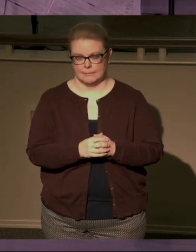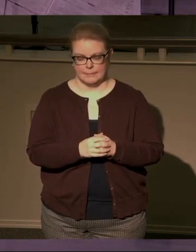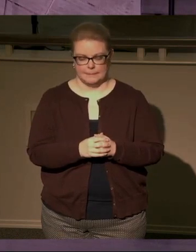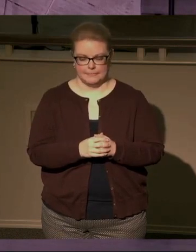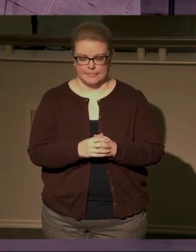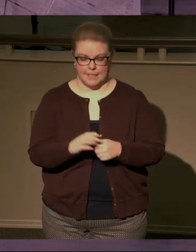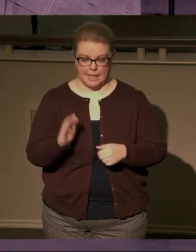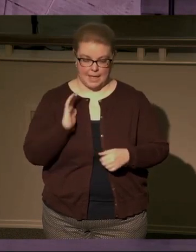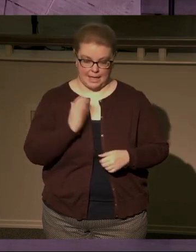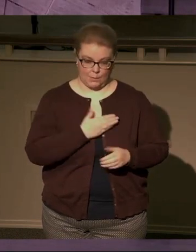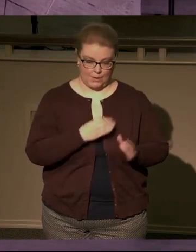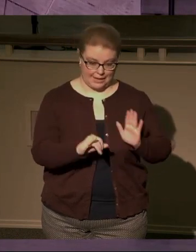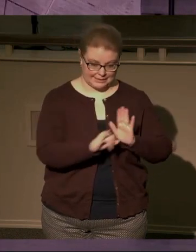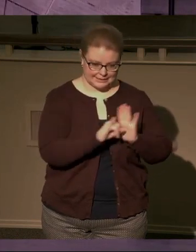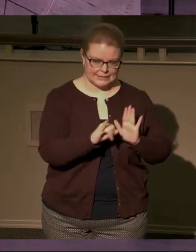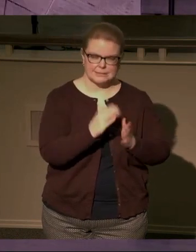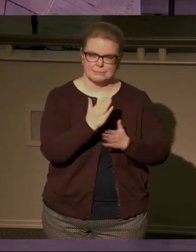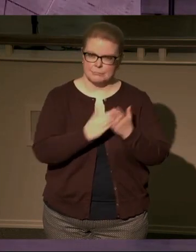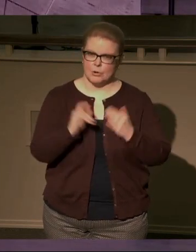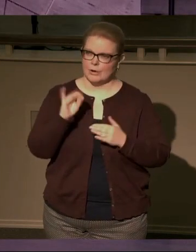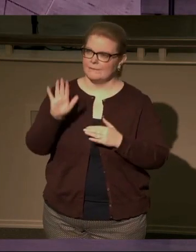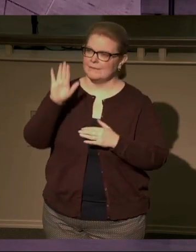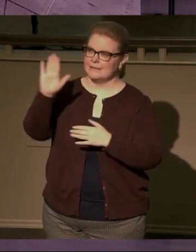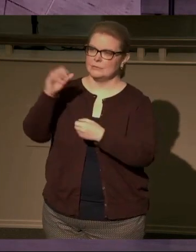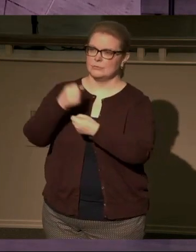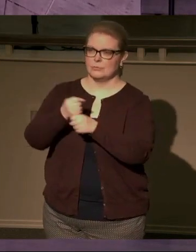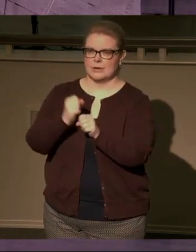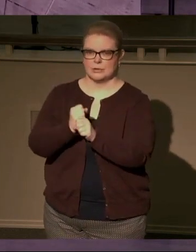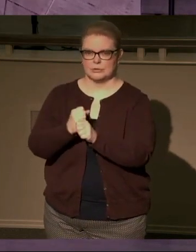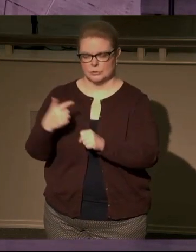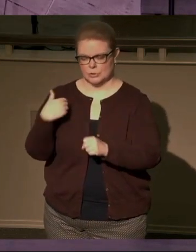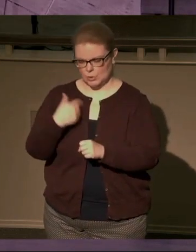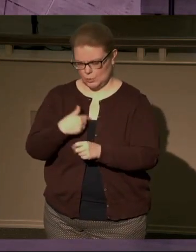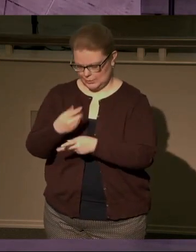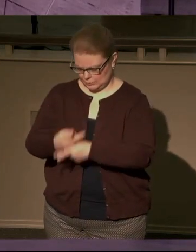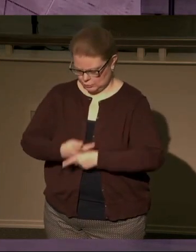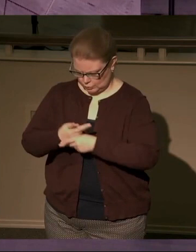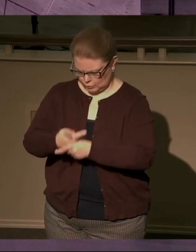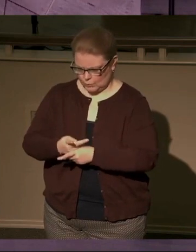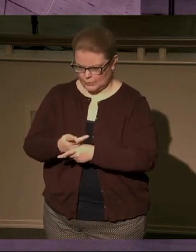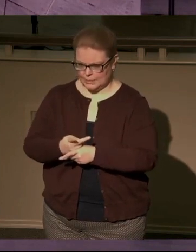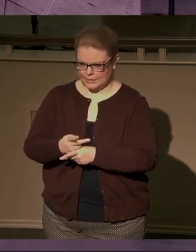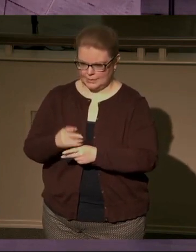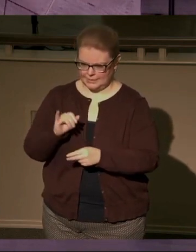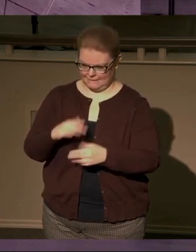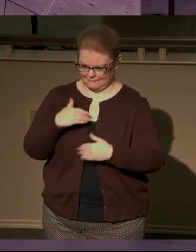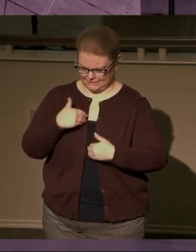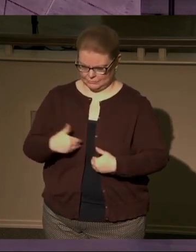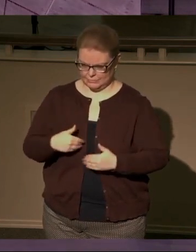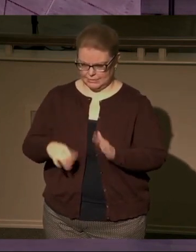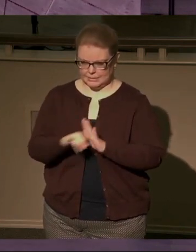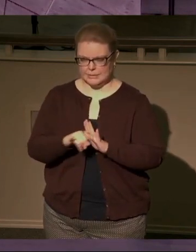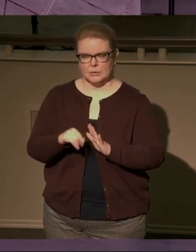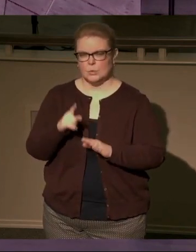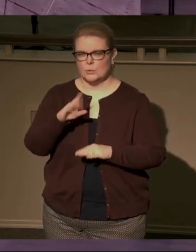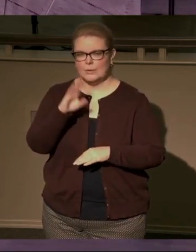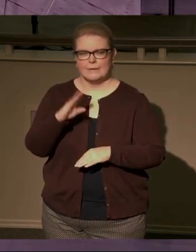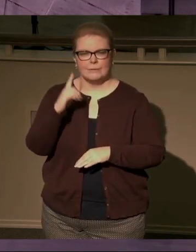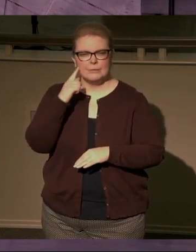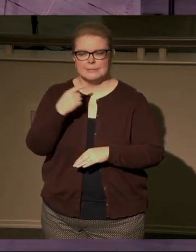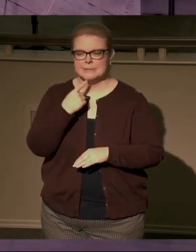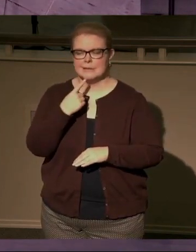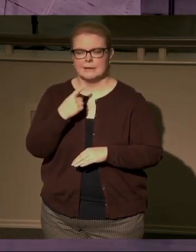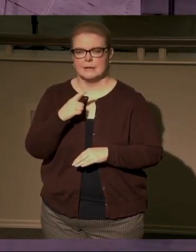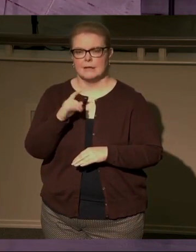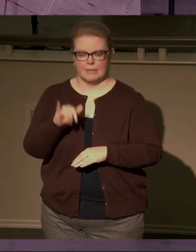is part of God's creation. We steward this identity, this physical identity. So I don't want you to hear me say that the physical identity